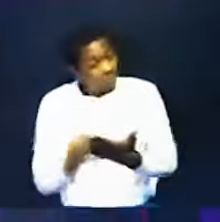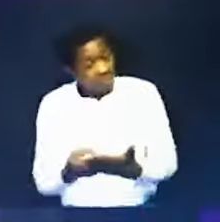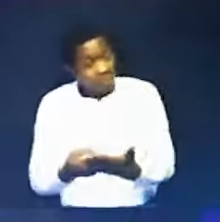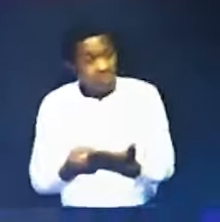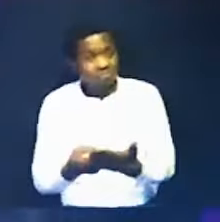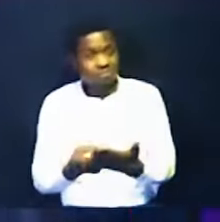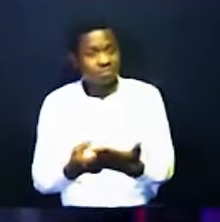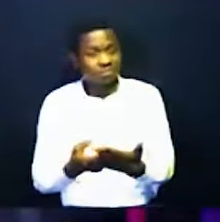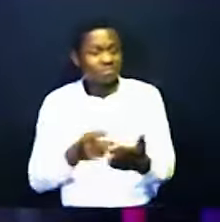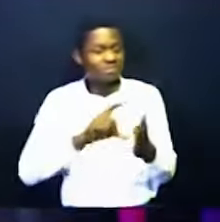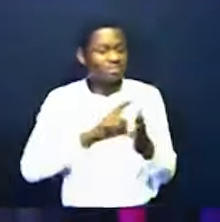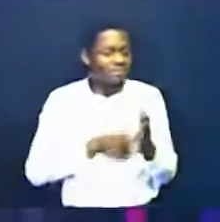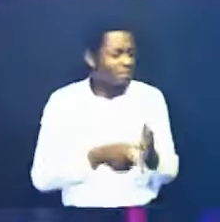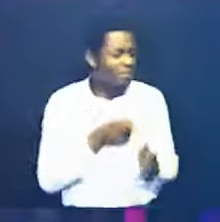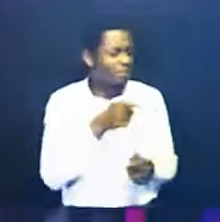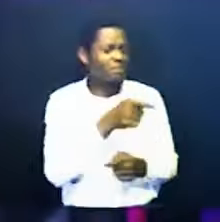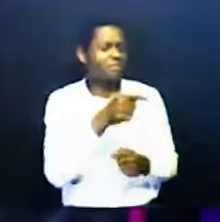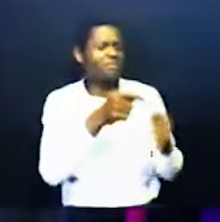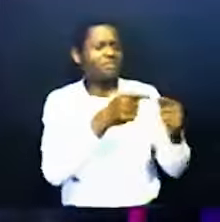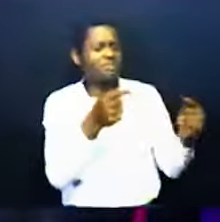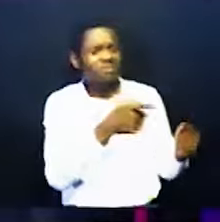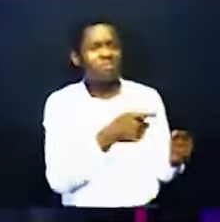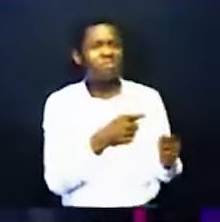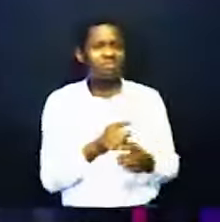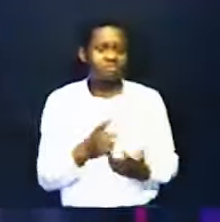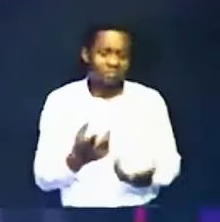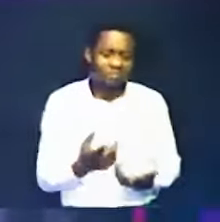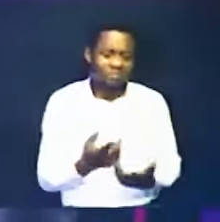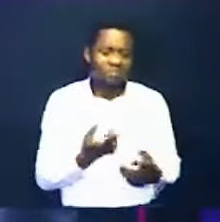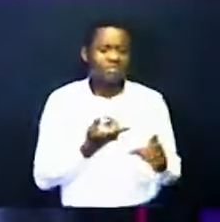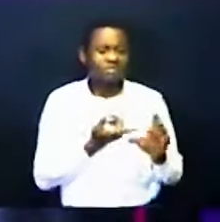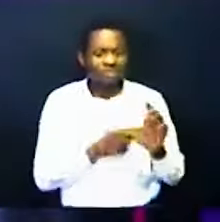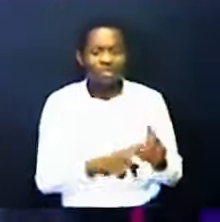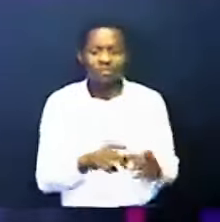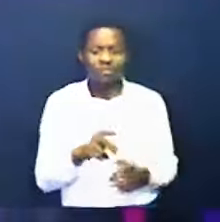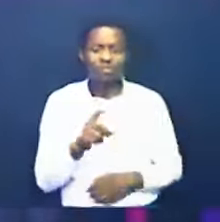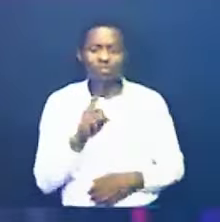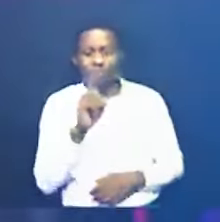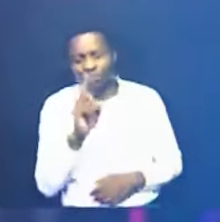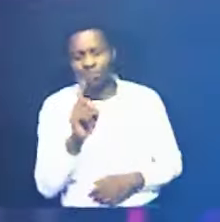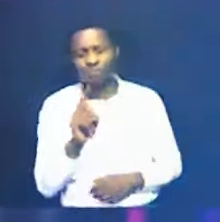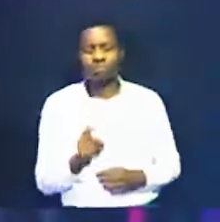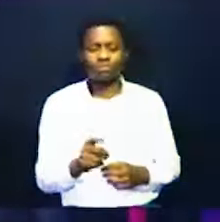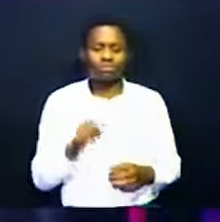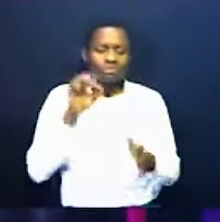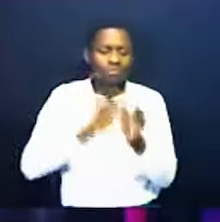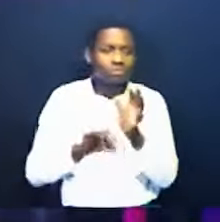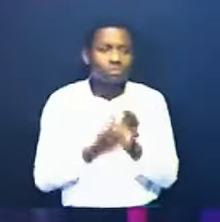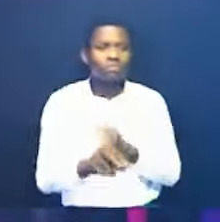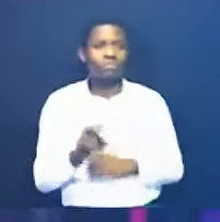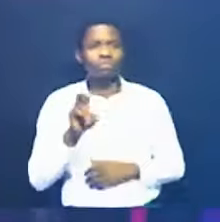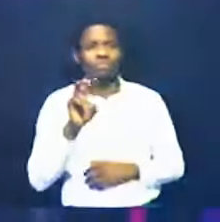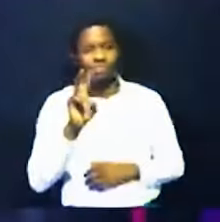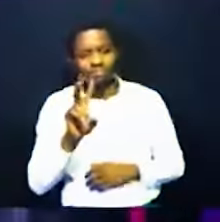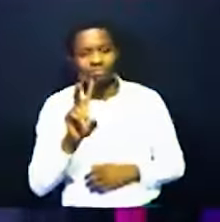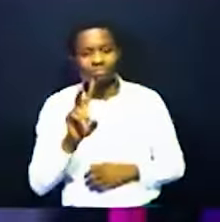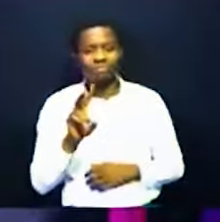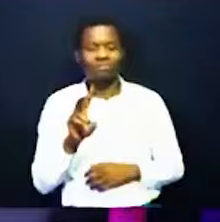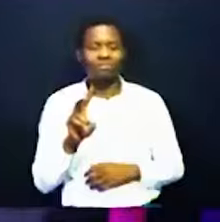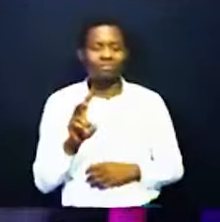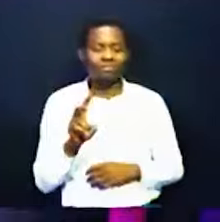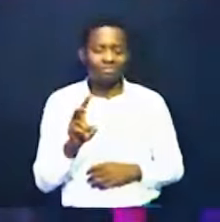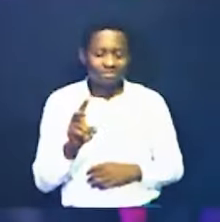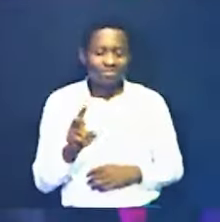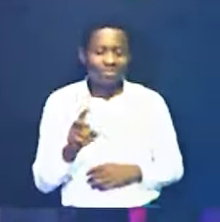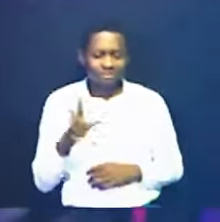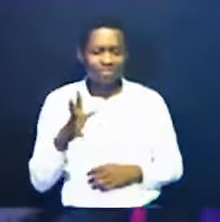and he starts counting. Na o chase say o kan. It's one. Baako. Two. Mienu. And you be kicking. Sorry. Mina na o